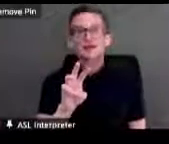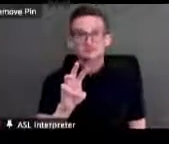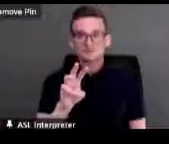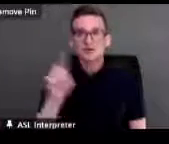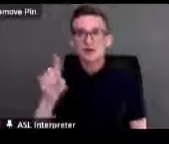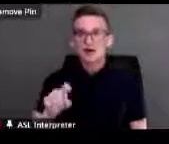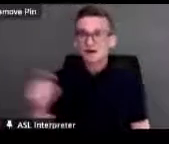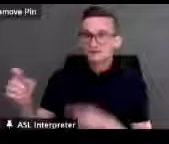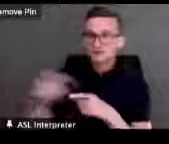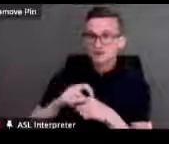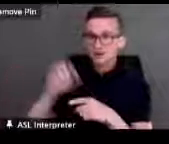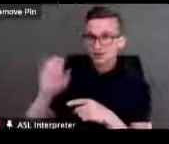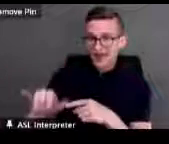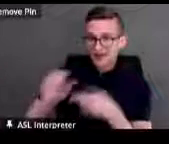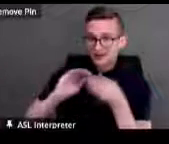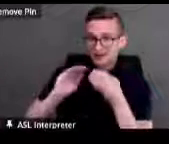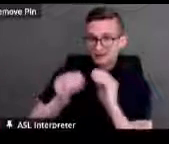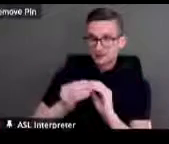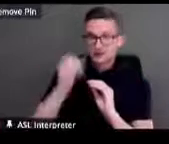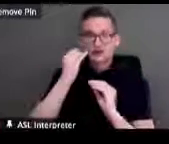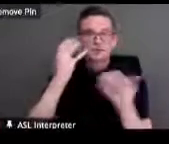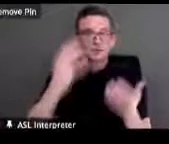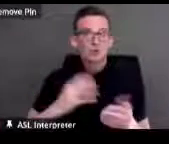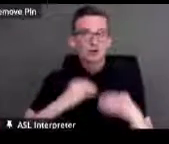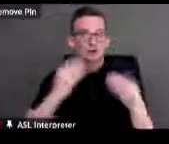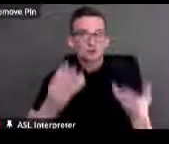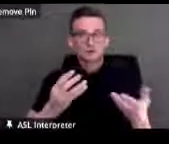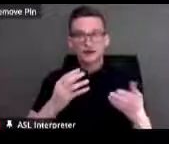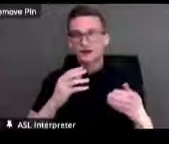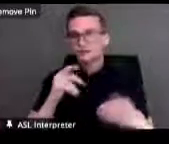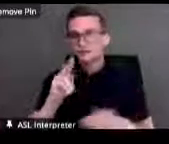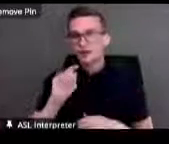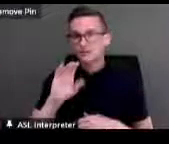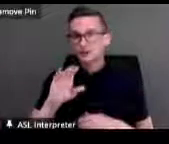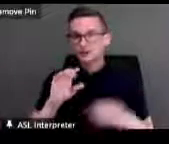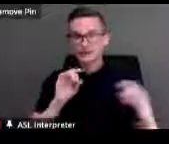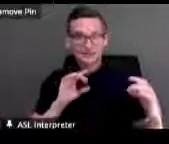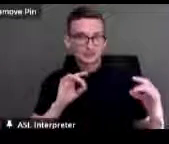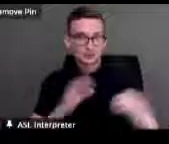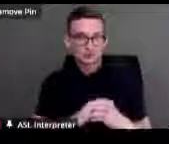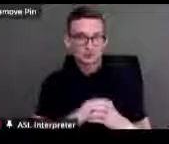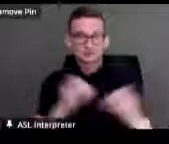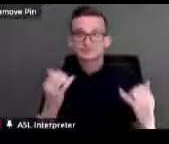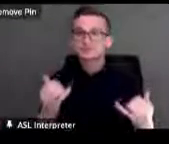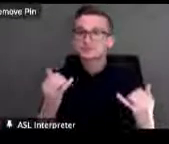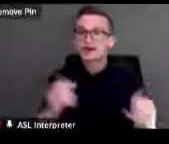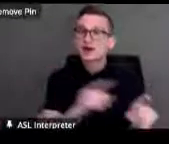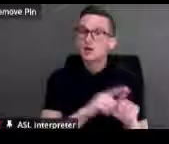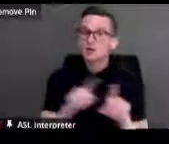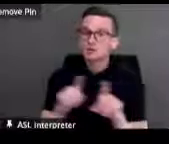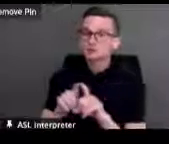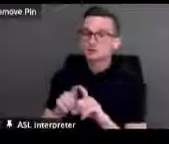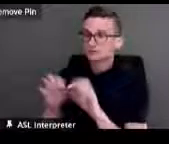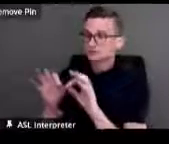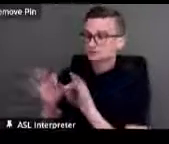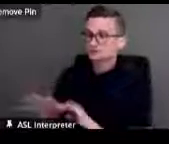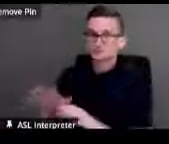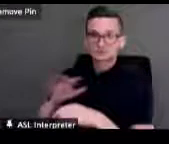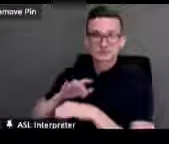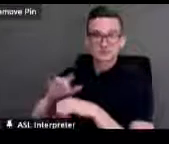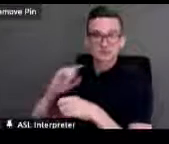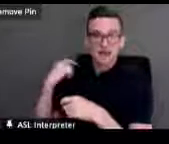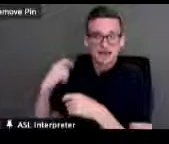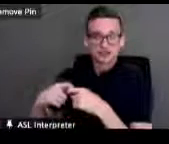this number in order to give public input. Today, we will also have Spanish interpreters available to